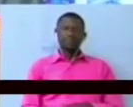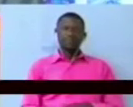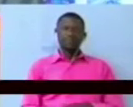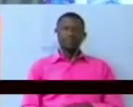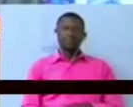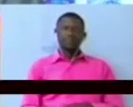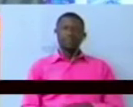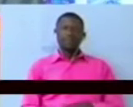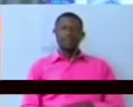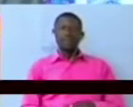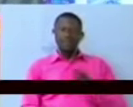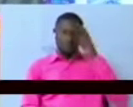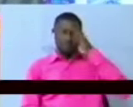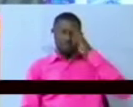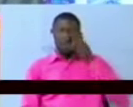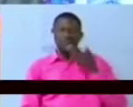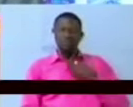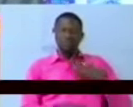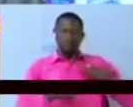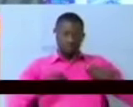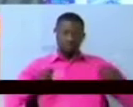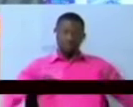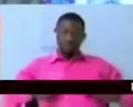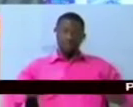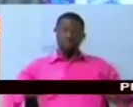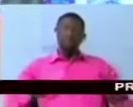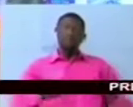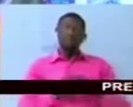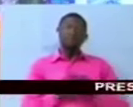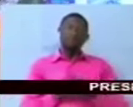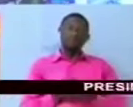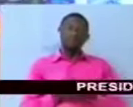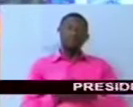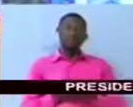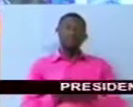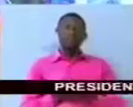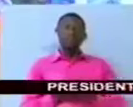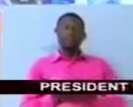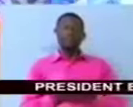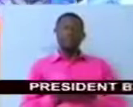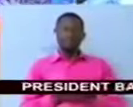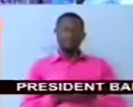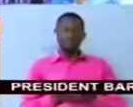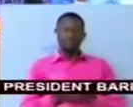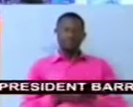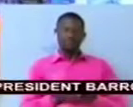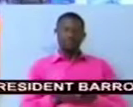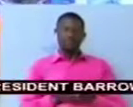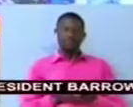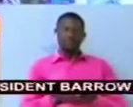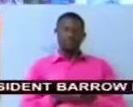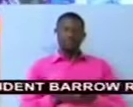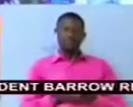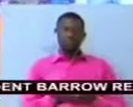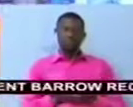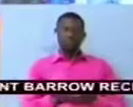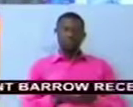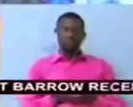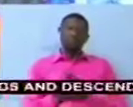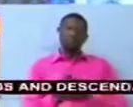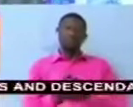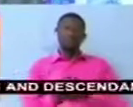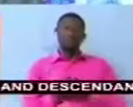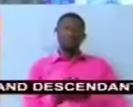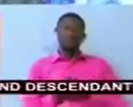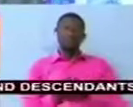reason why they should strip me off. Liñ ma won fofu moy bolé len ak drug squad is interest lu ñu génné